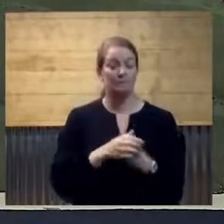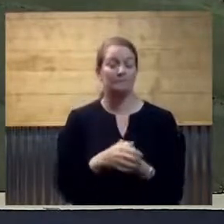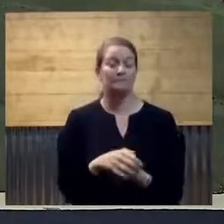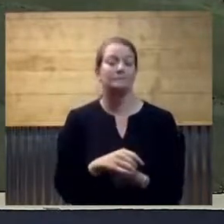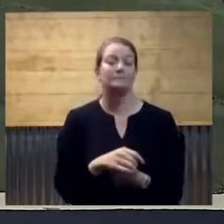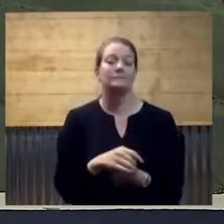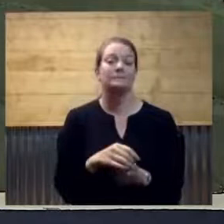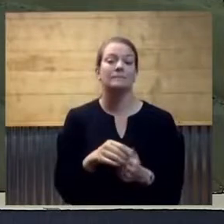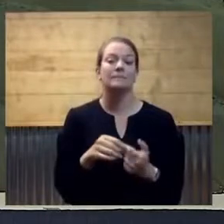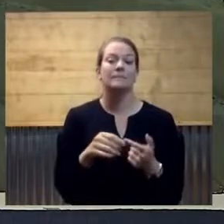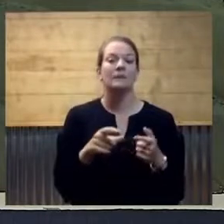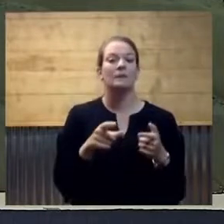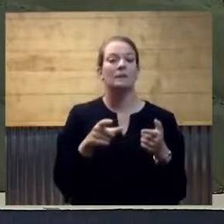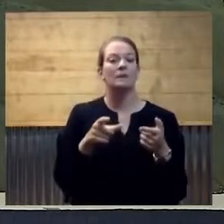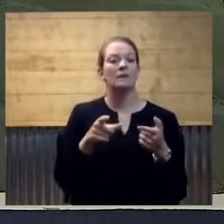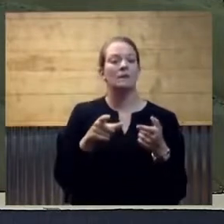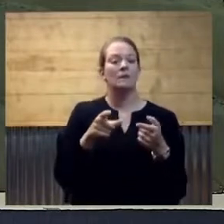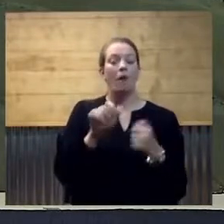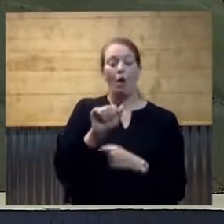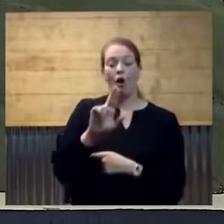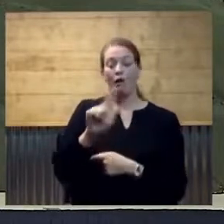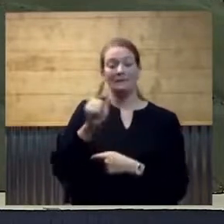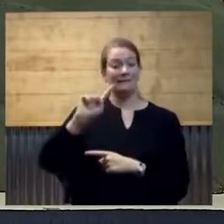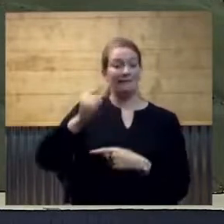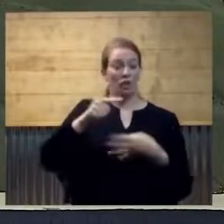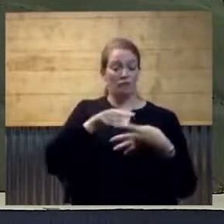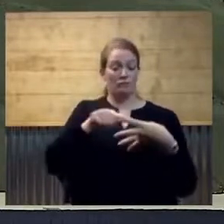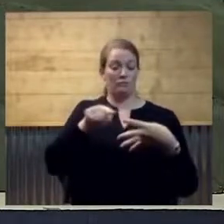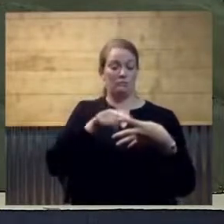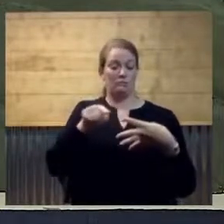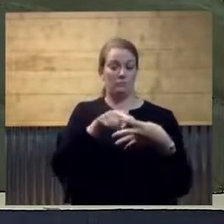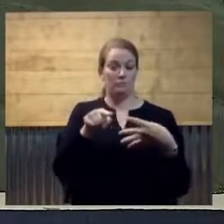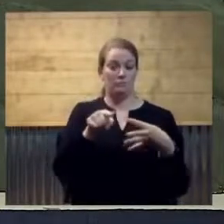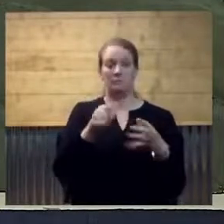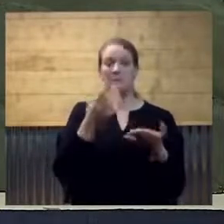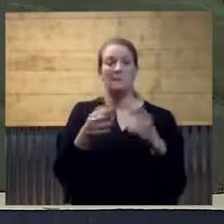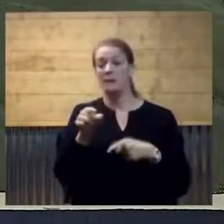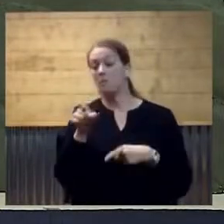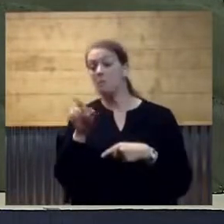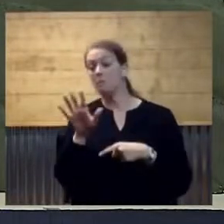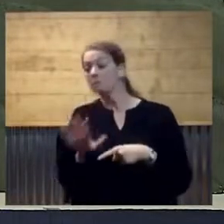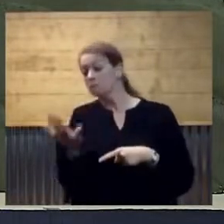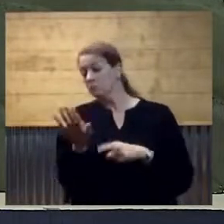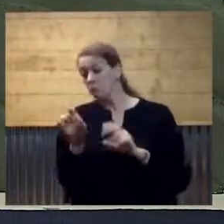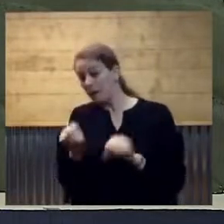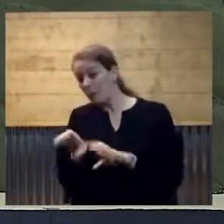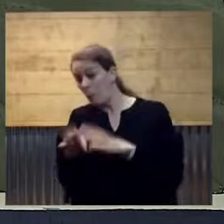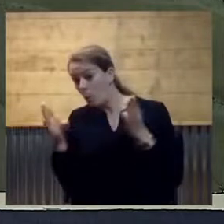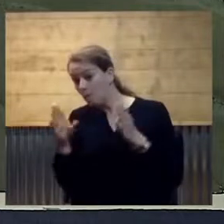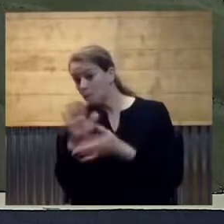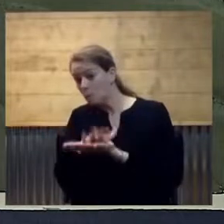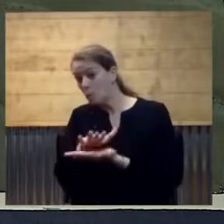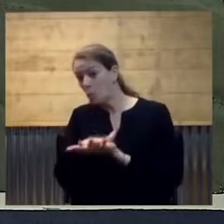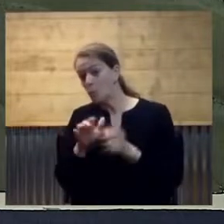different regions on August 1st? Or is it just a global yes or no?